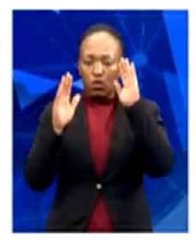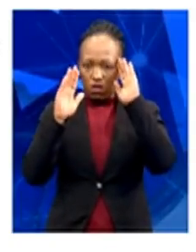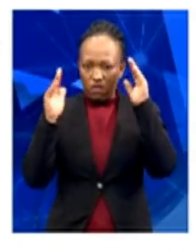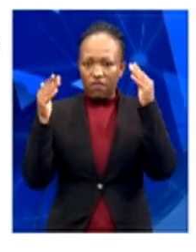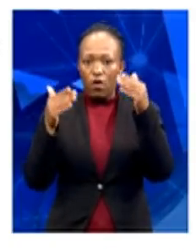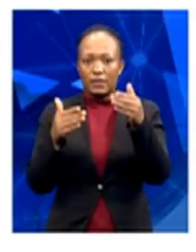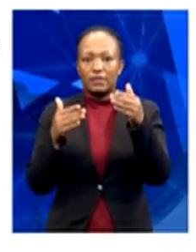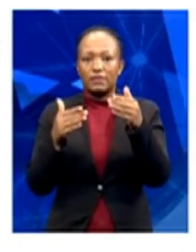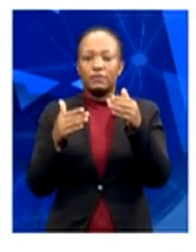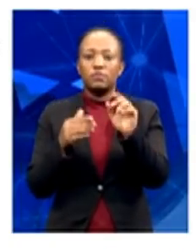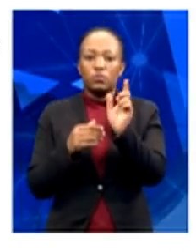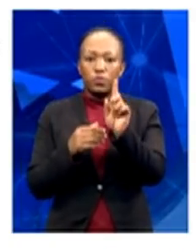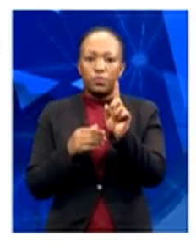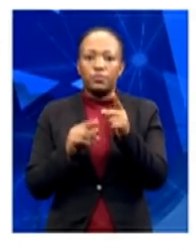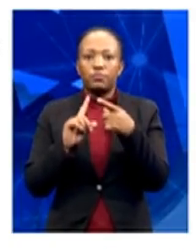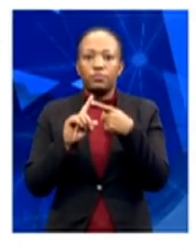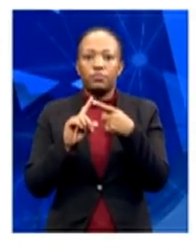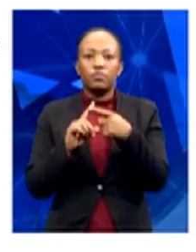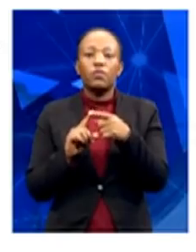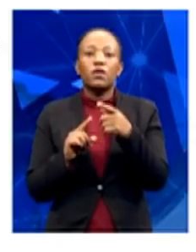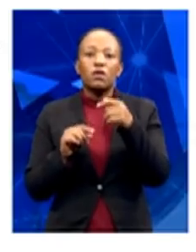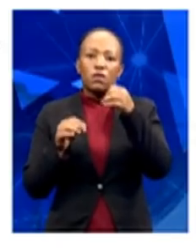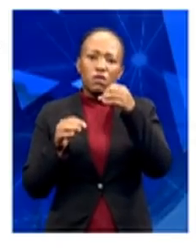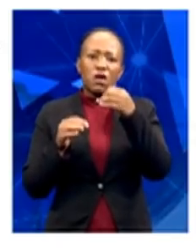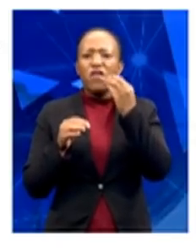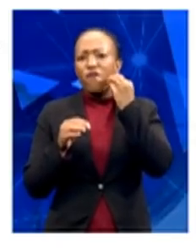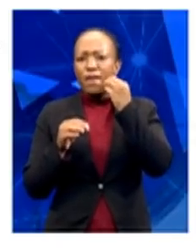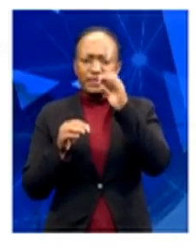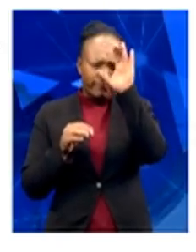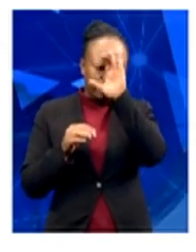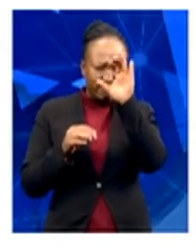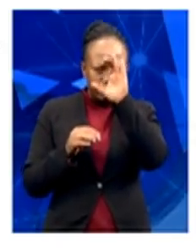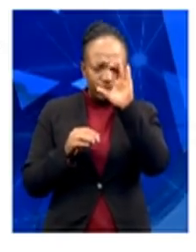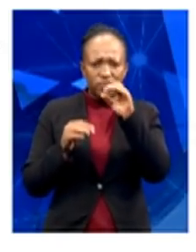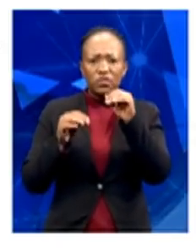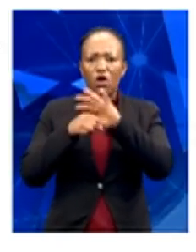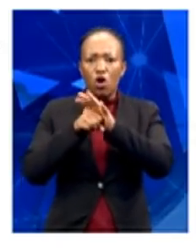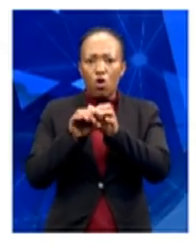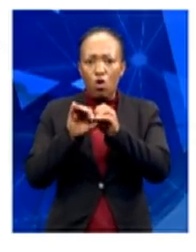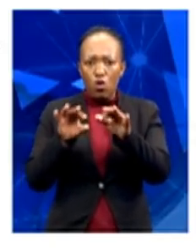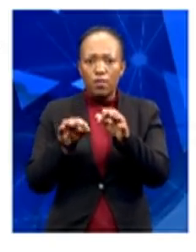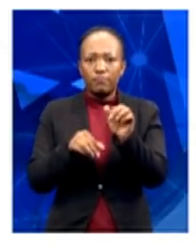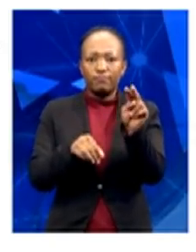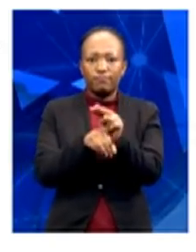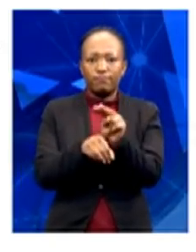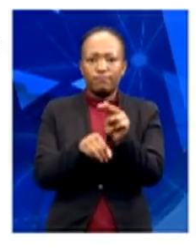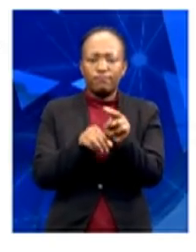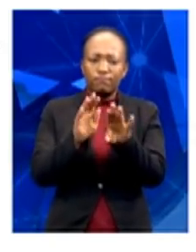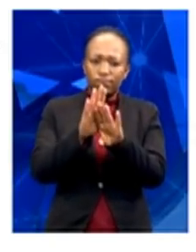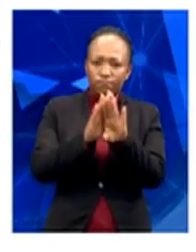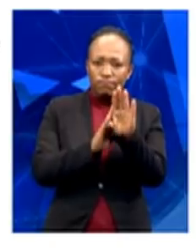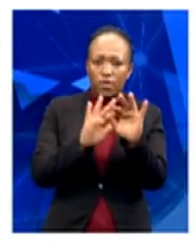Firstly, epidemiology and surveillance, and then monitoring of the resurgence, an update on registration